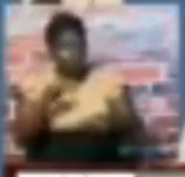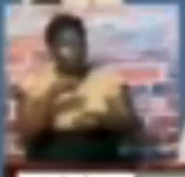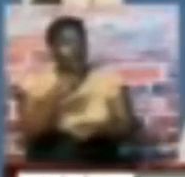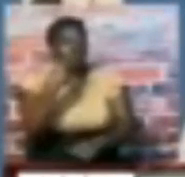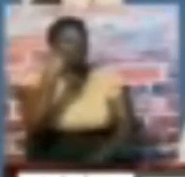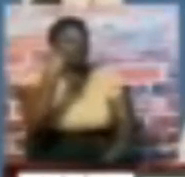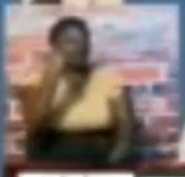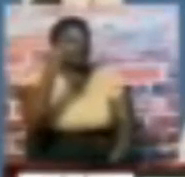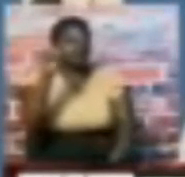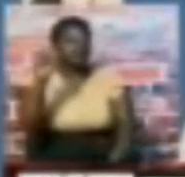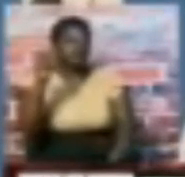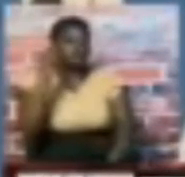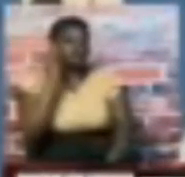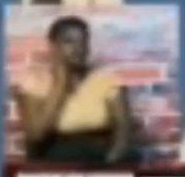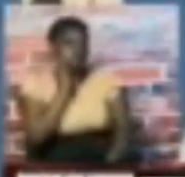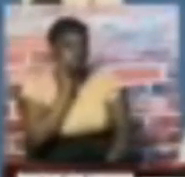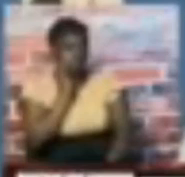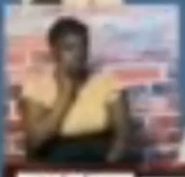shillings.